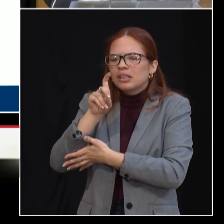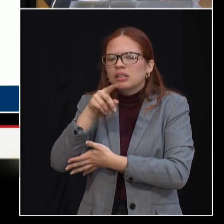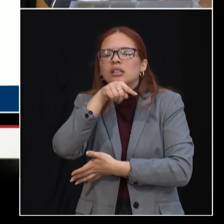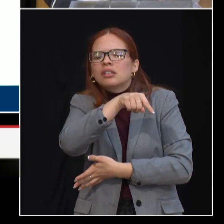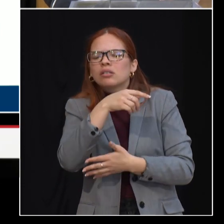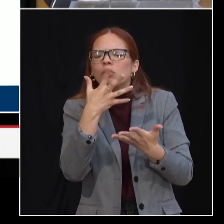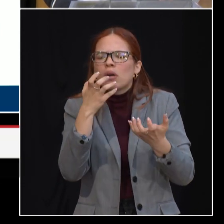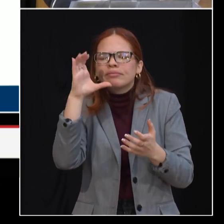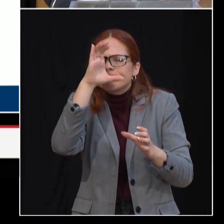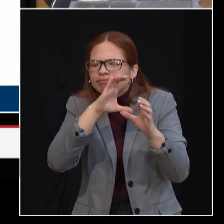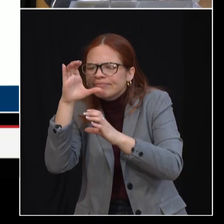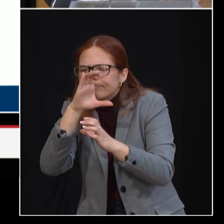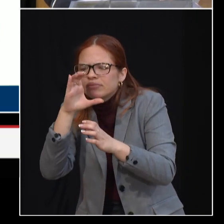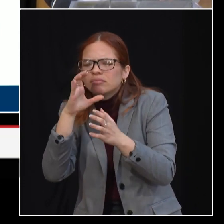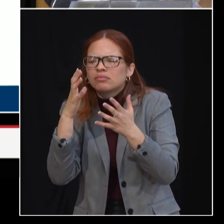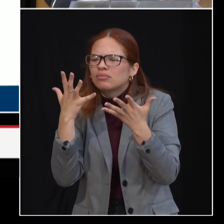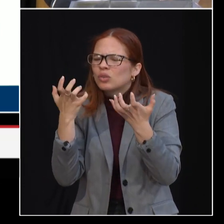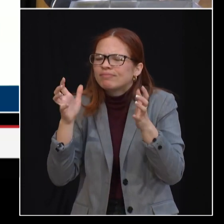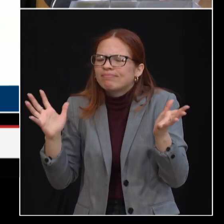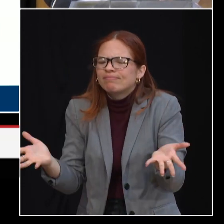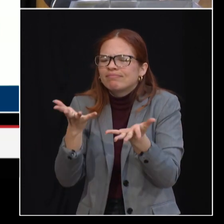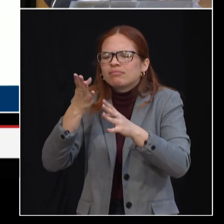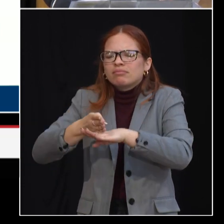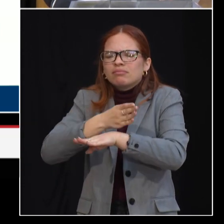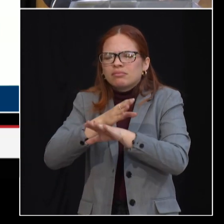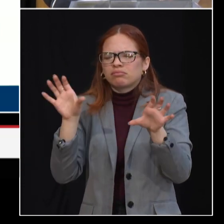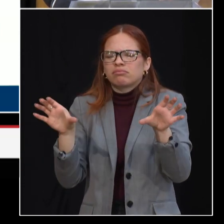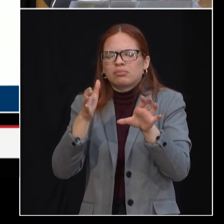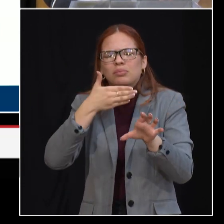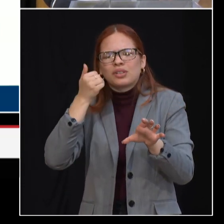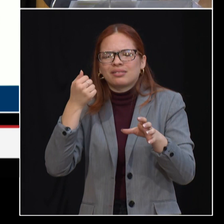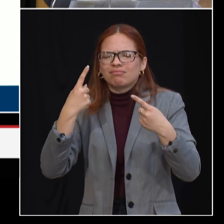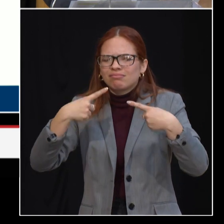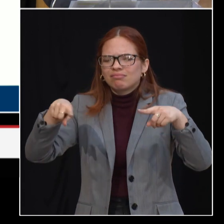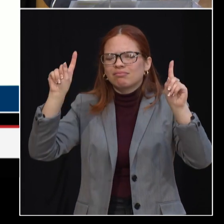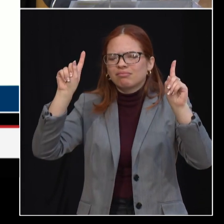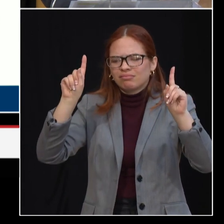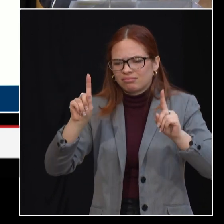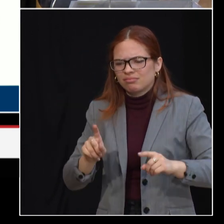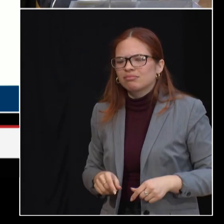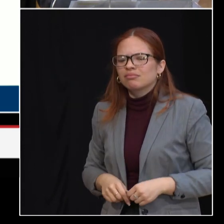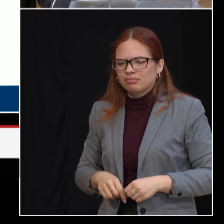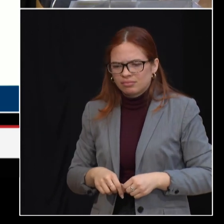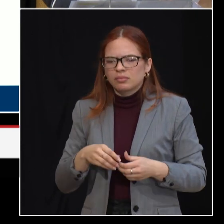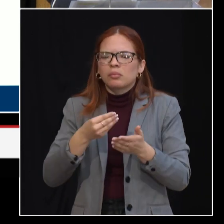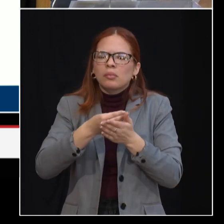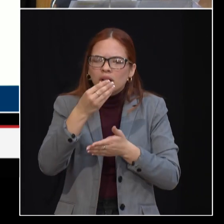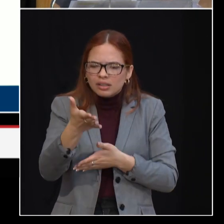vibrant destination to grow, purchase, and sell fresh food.